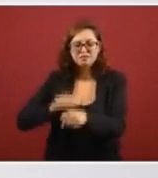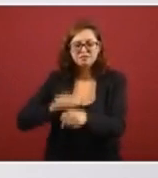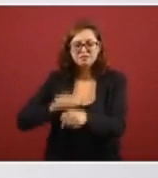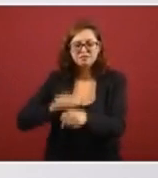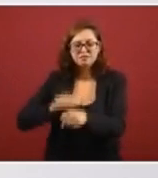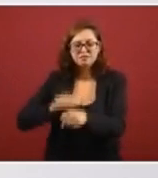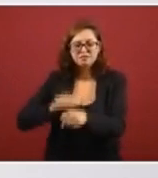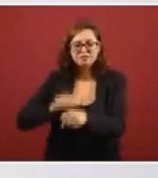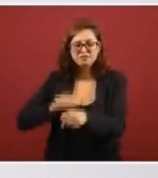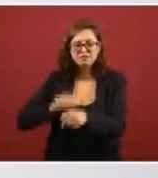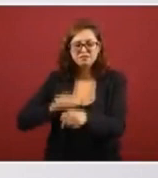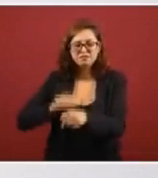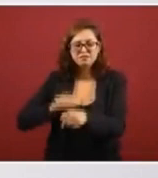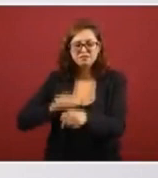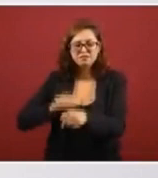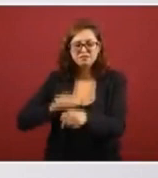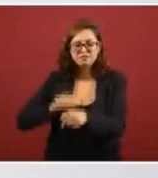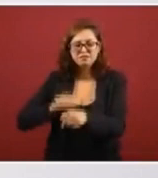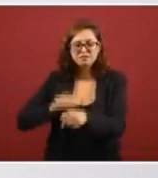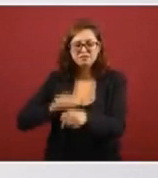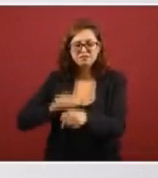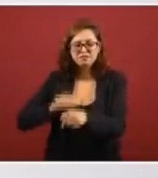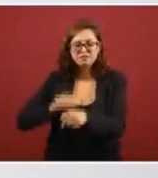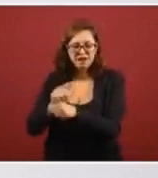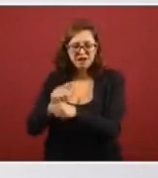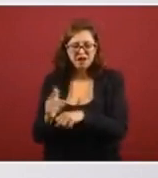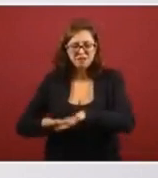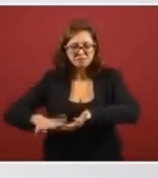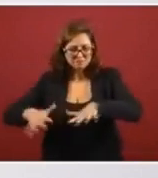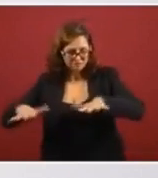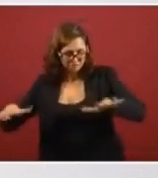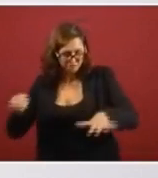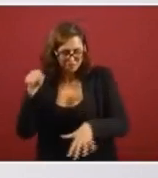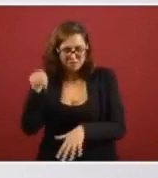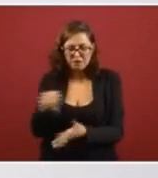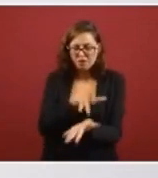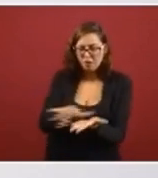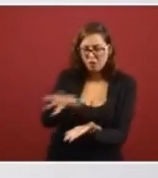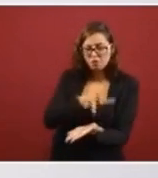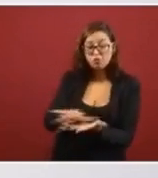this plan was initiated with the support of